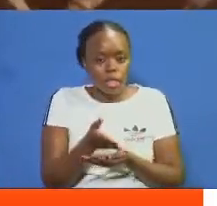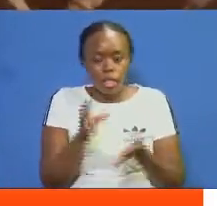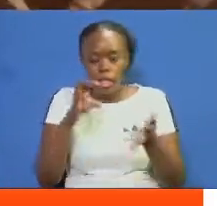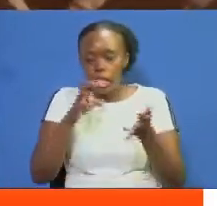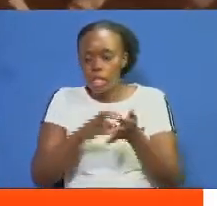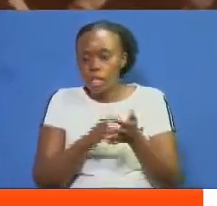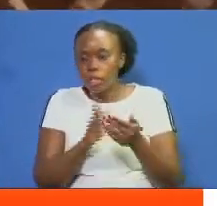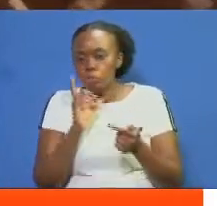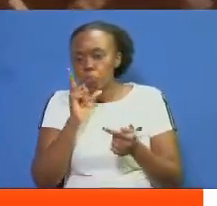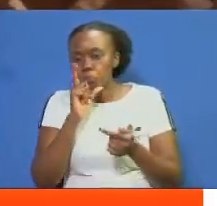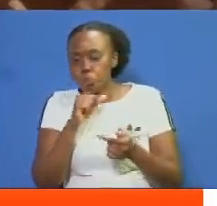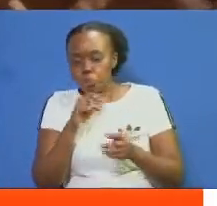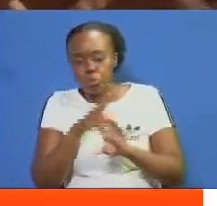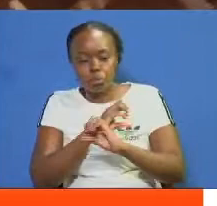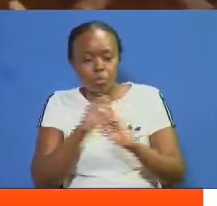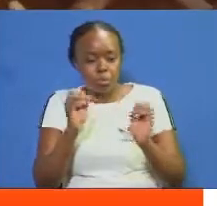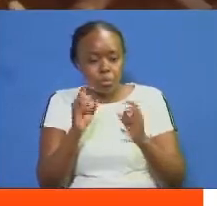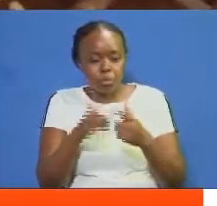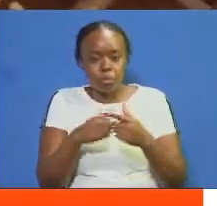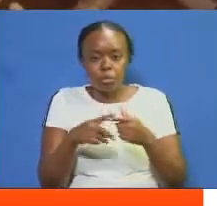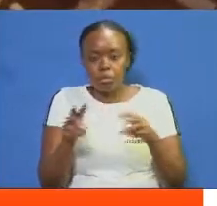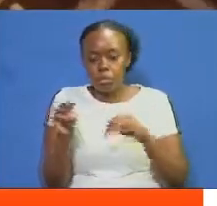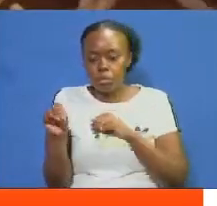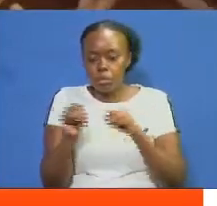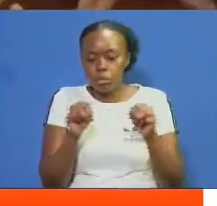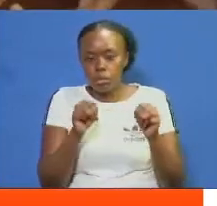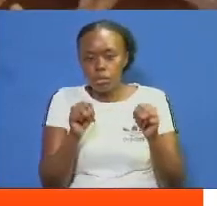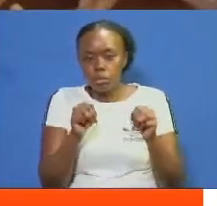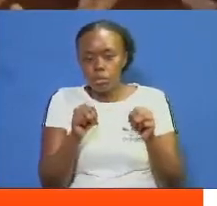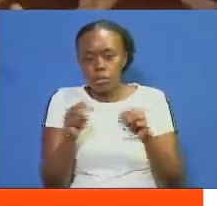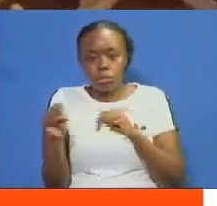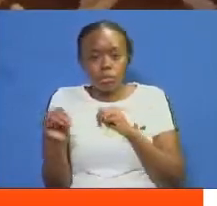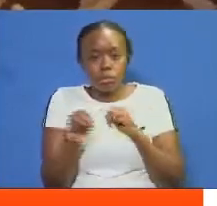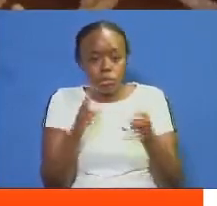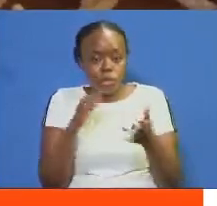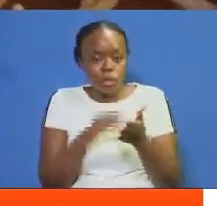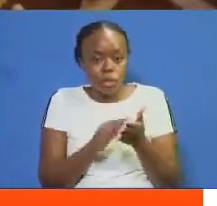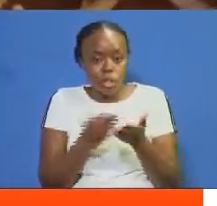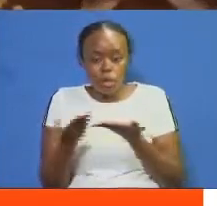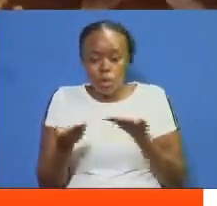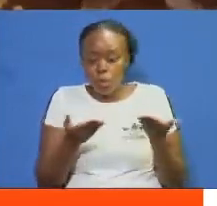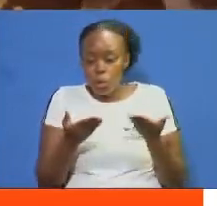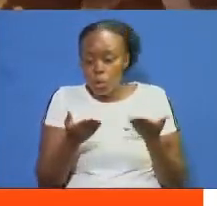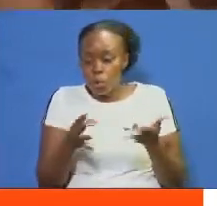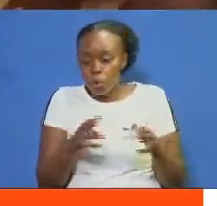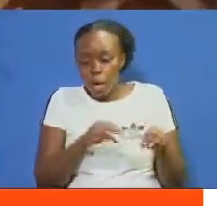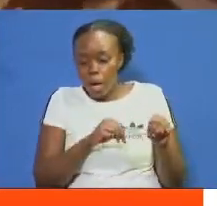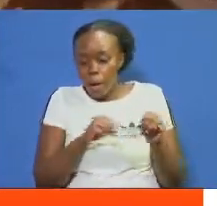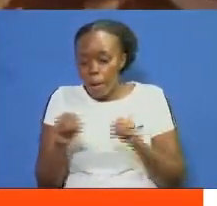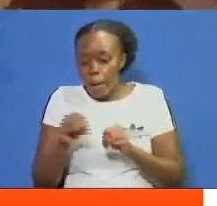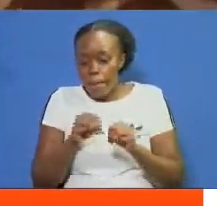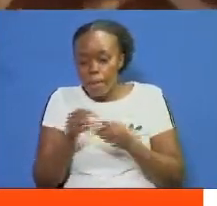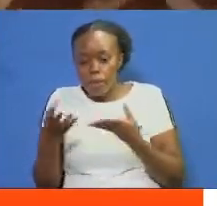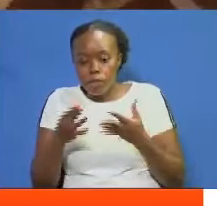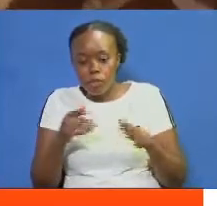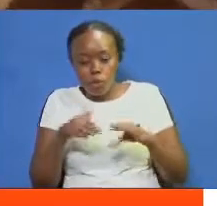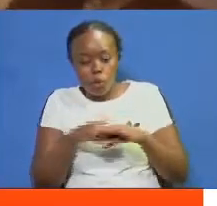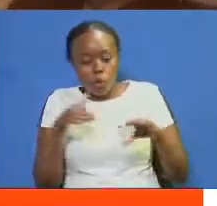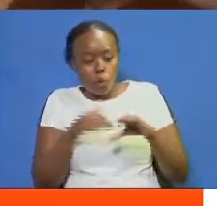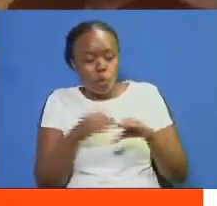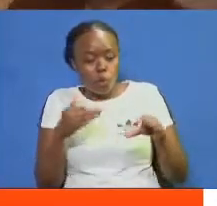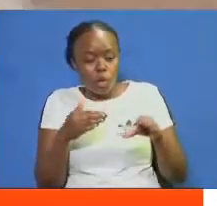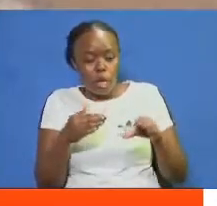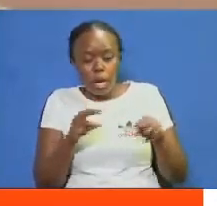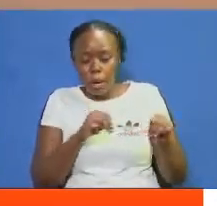kesi hajaisha, tunaletewa ya kuondoka, ati waondoke wakiwa nje,